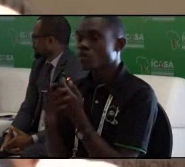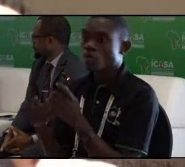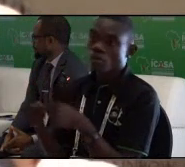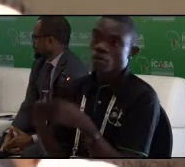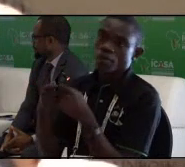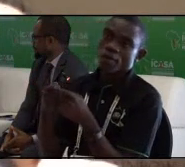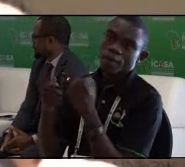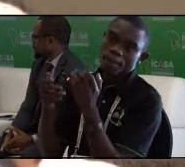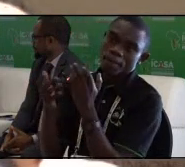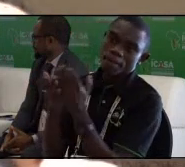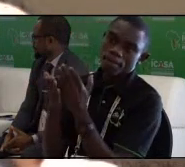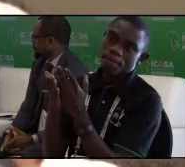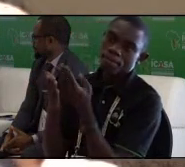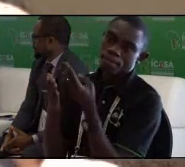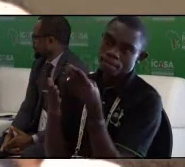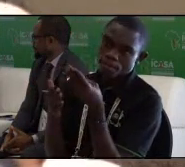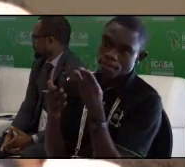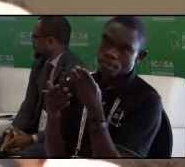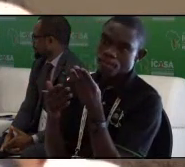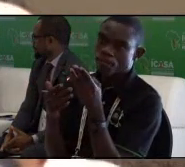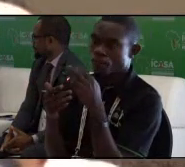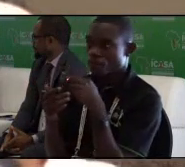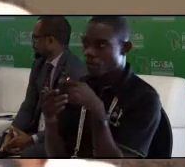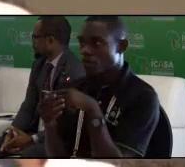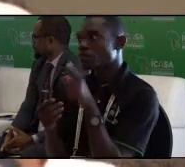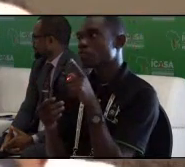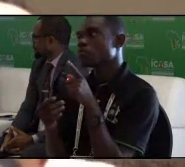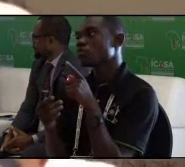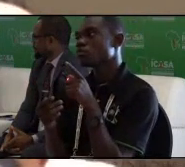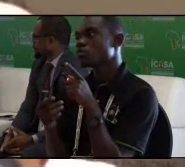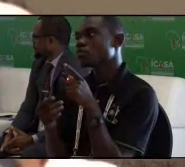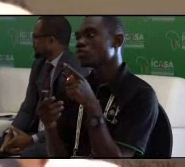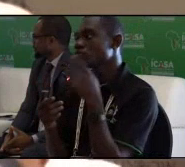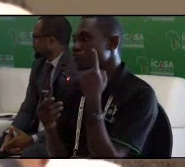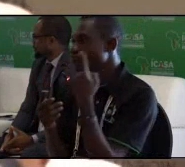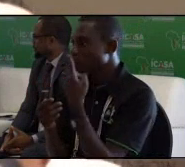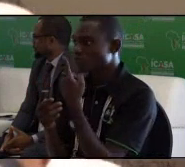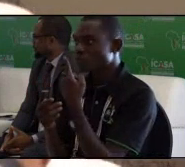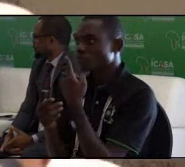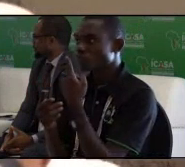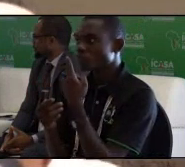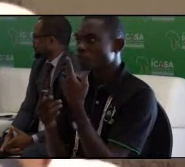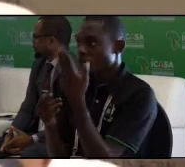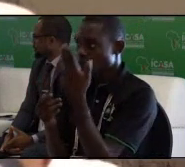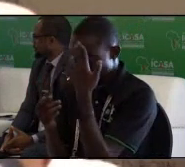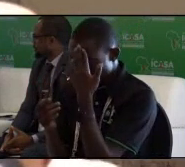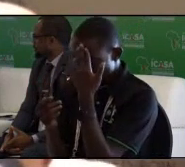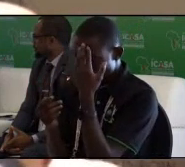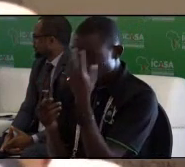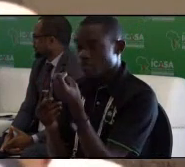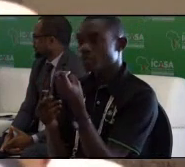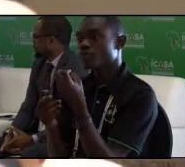of supply chain planning, people planning their procurements in terms of which product to buy and for